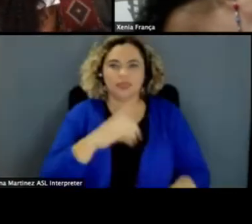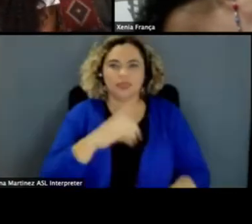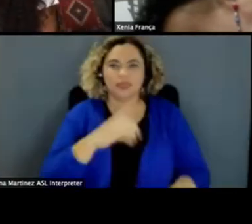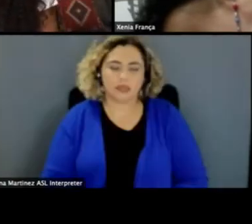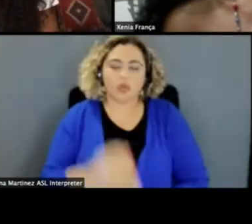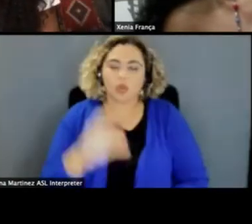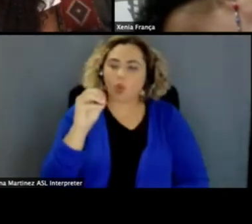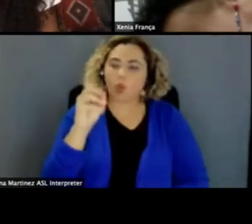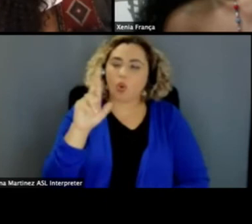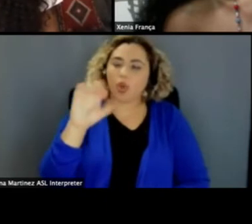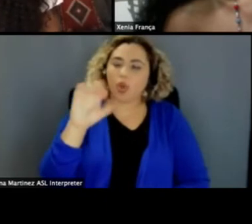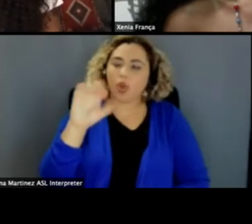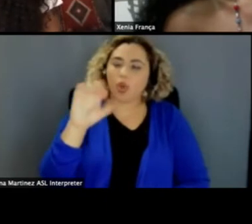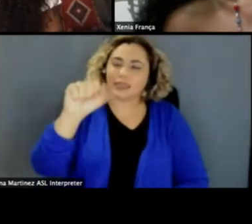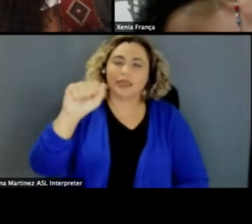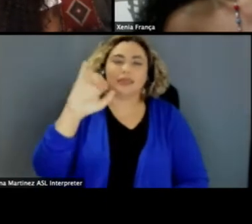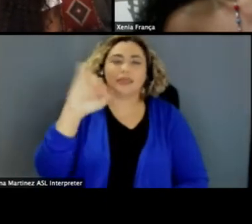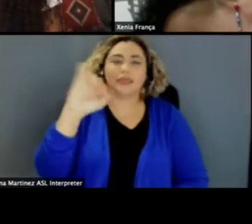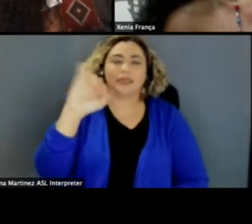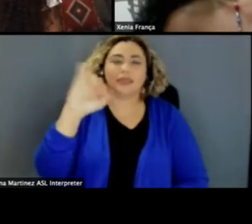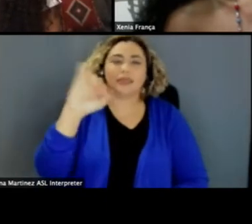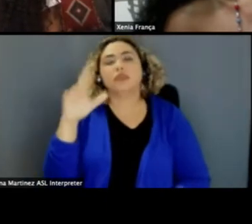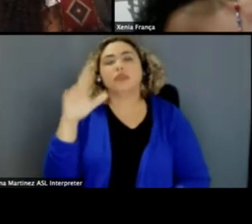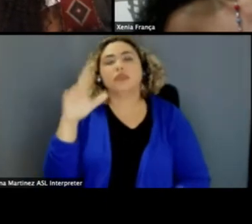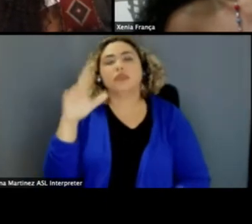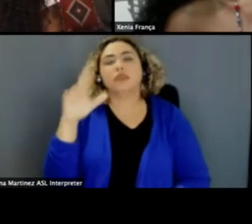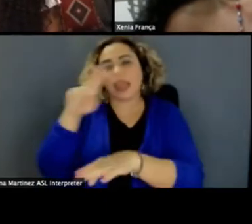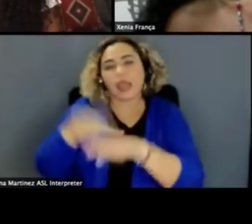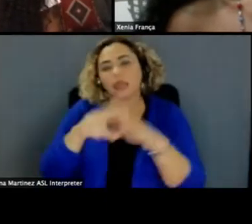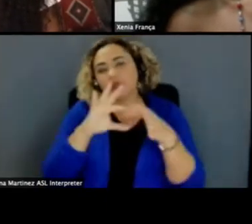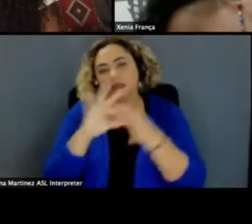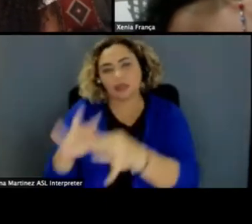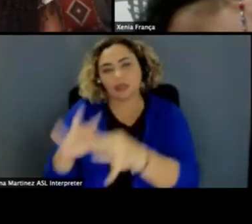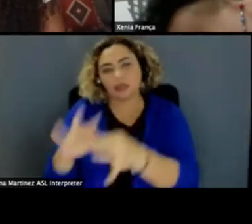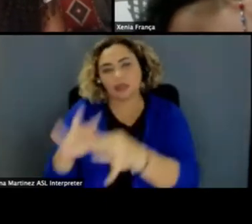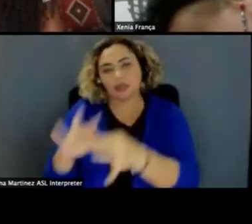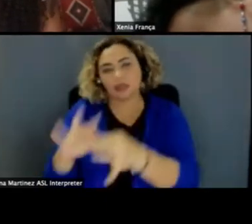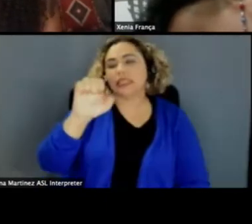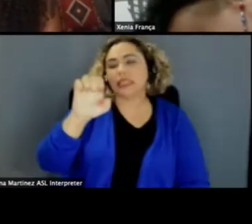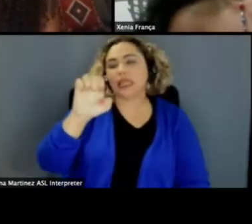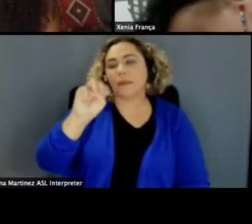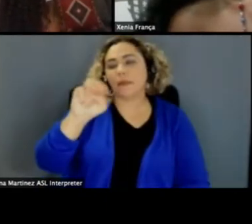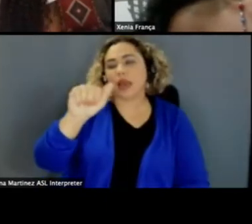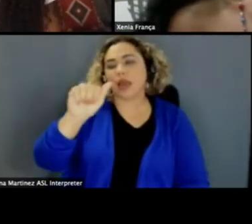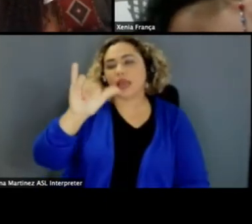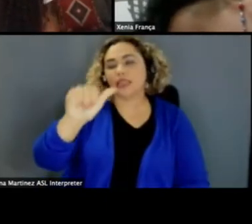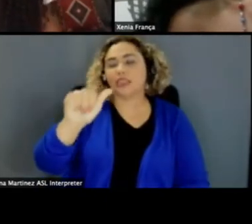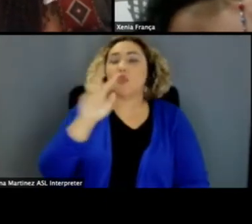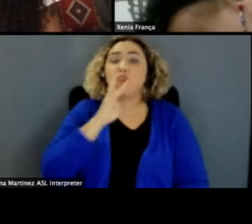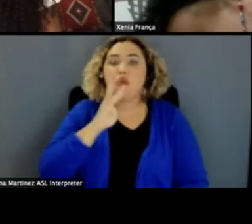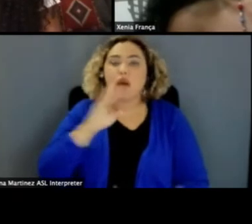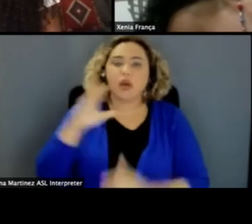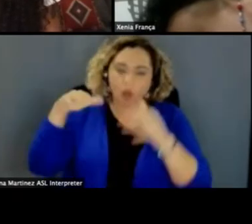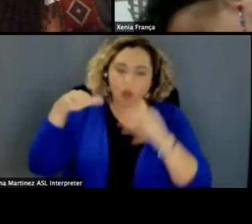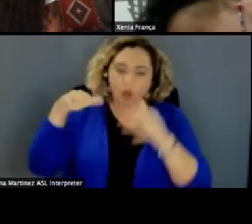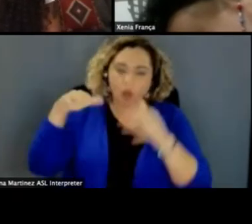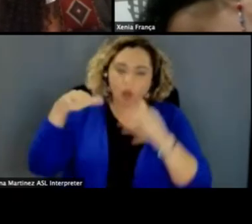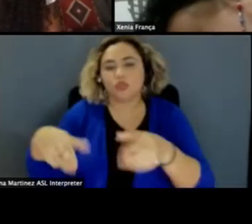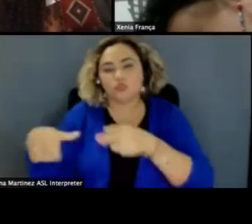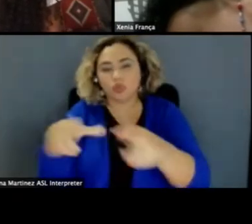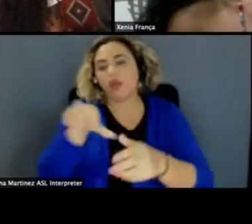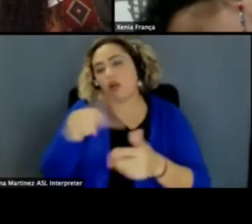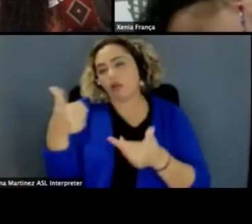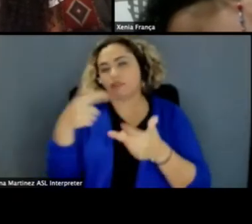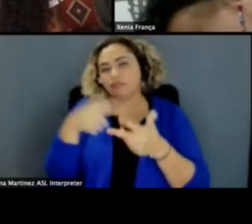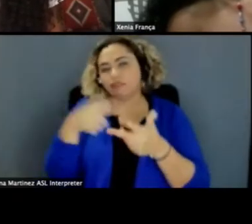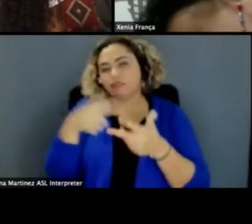orishas there you see represent images in nature. So Yemanjá, for example, represents the waters, ocean, and others represent other